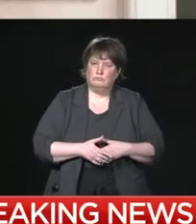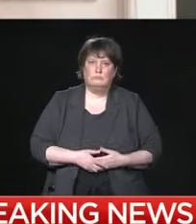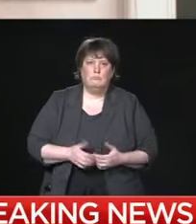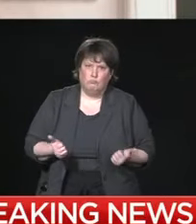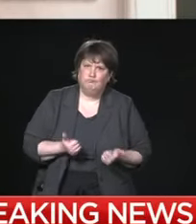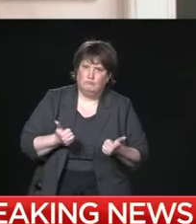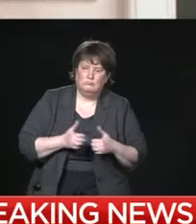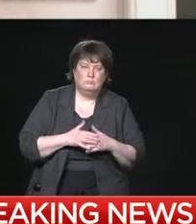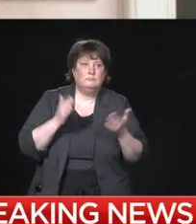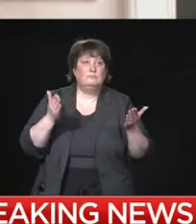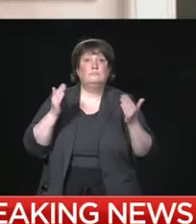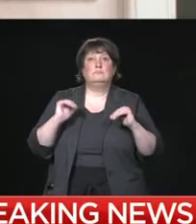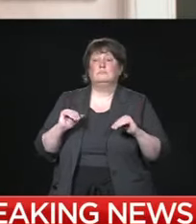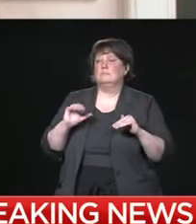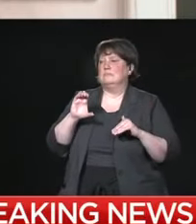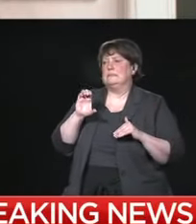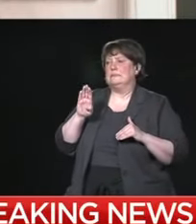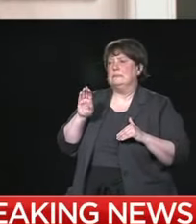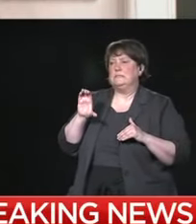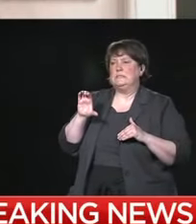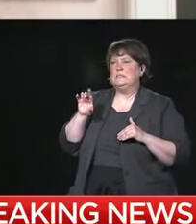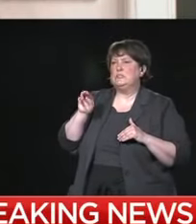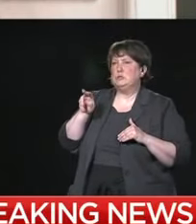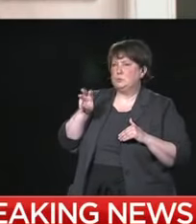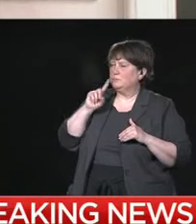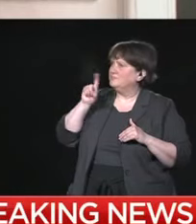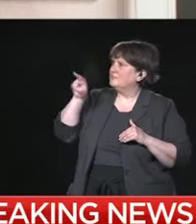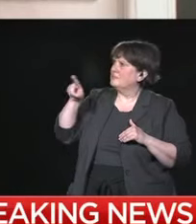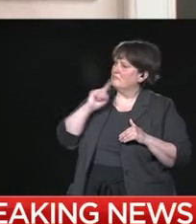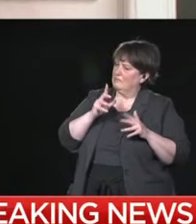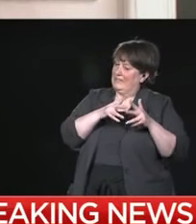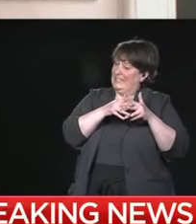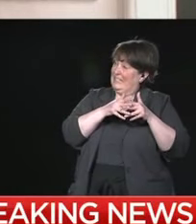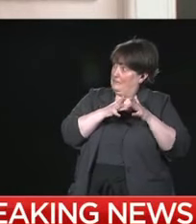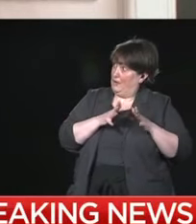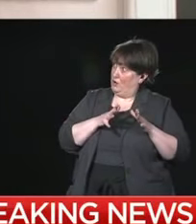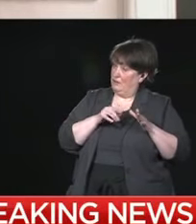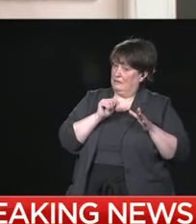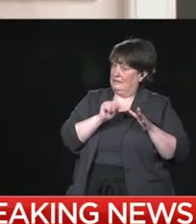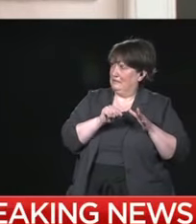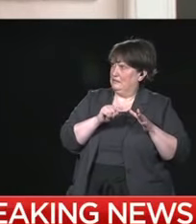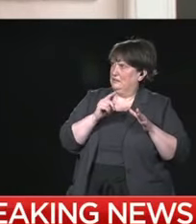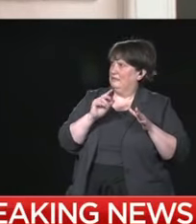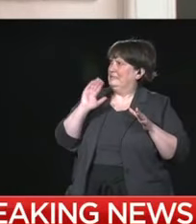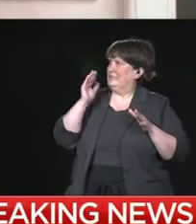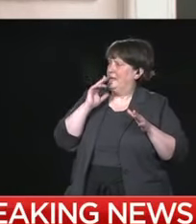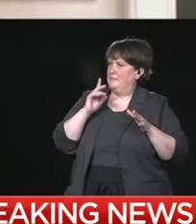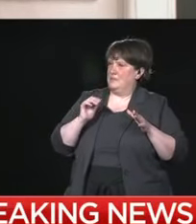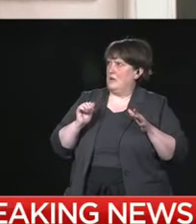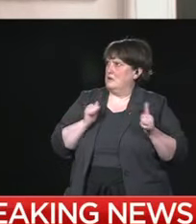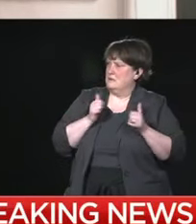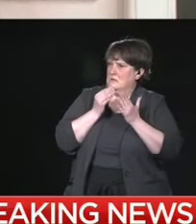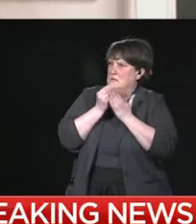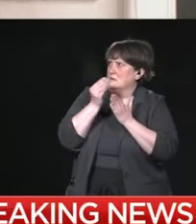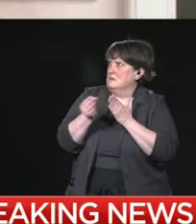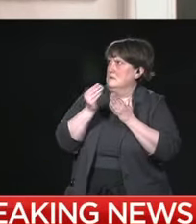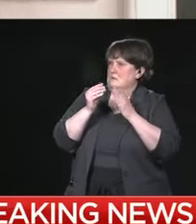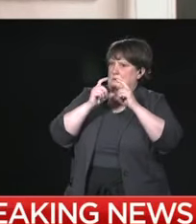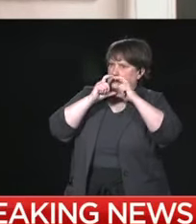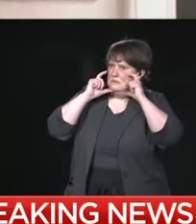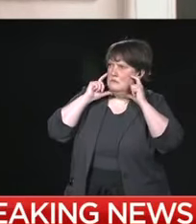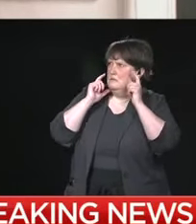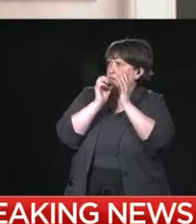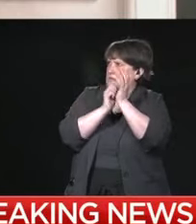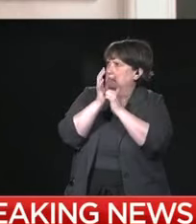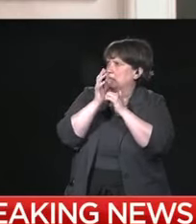morning, Prime Minister. Olivia Stepanovich, CBC News. The Americans are said to be most aggressively scooping up personal protective equipment